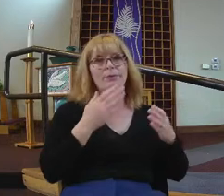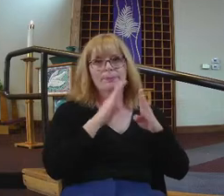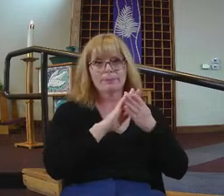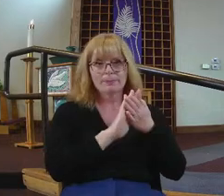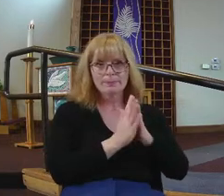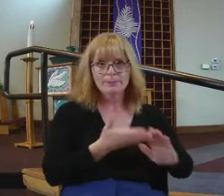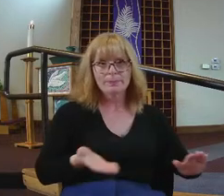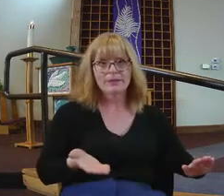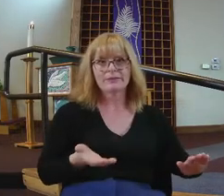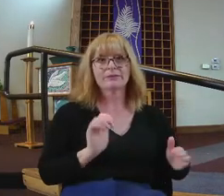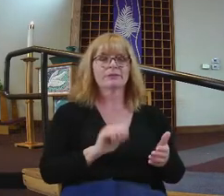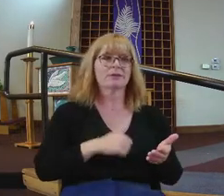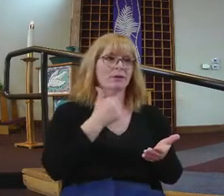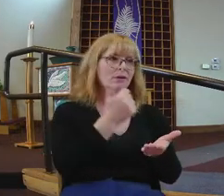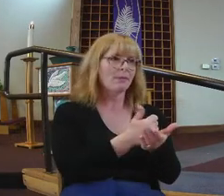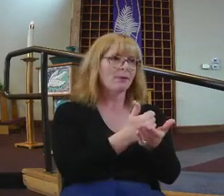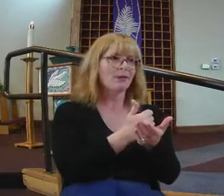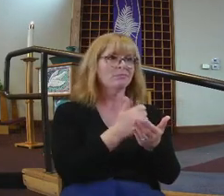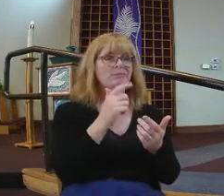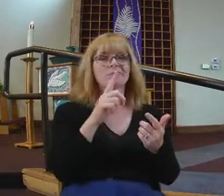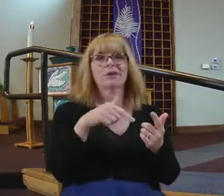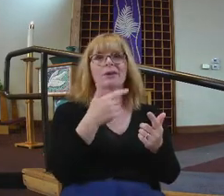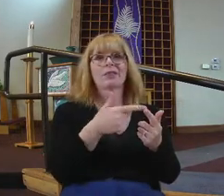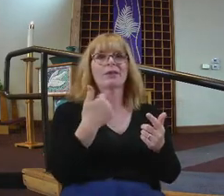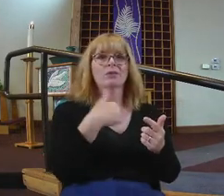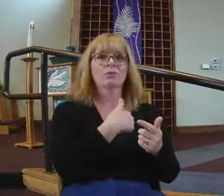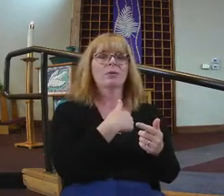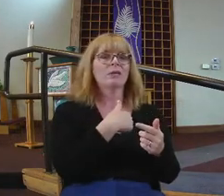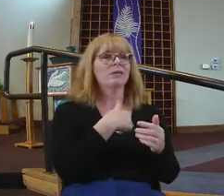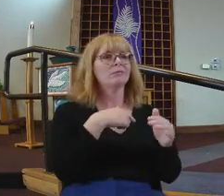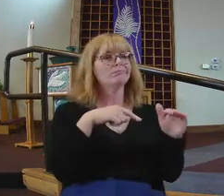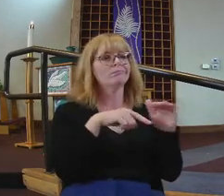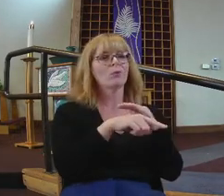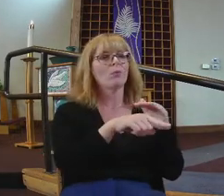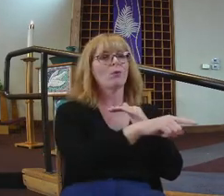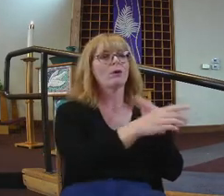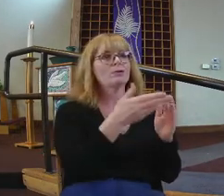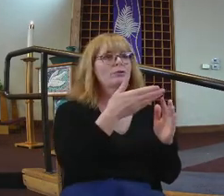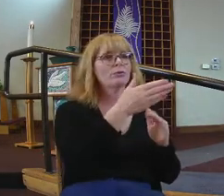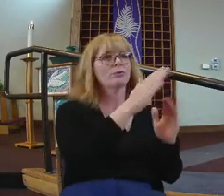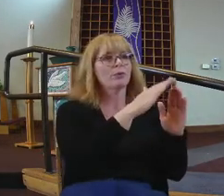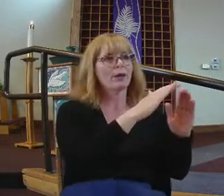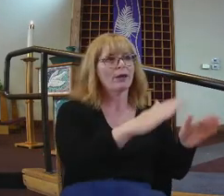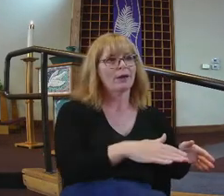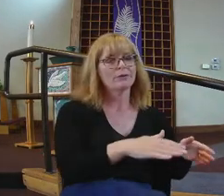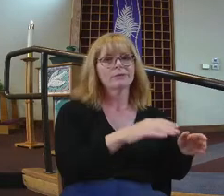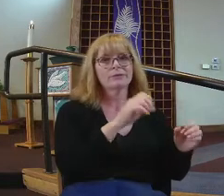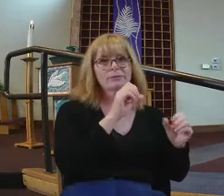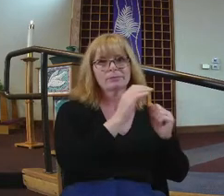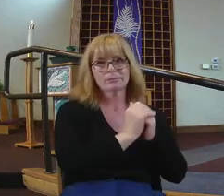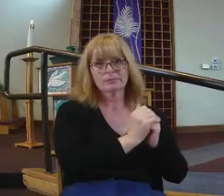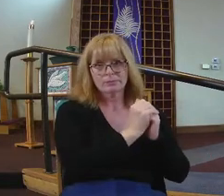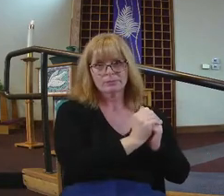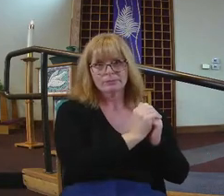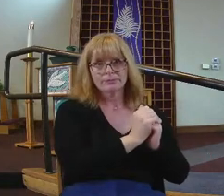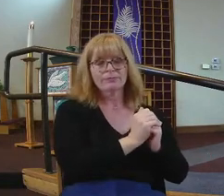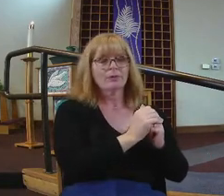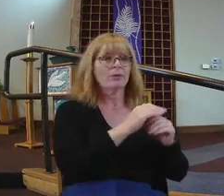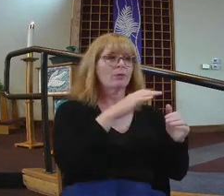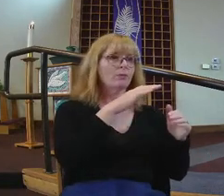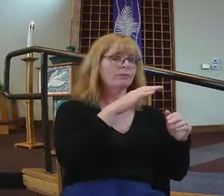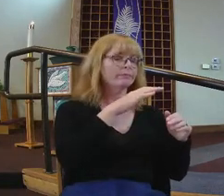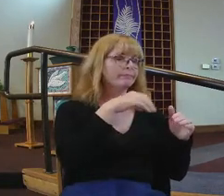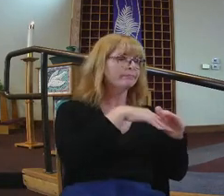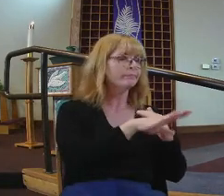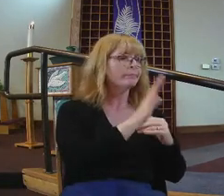Amen. And then we just wandered through the house, going room to room. We went to her bedroom. And we all gathered